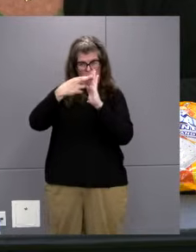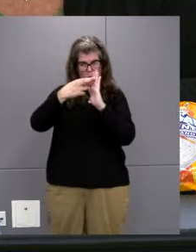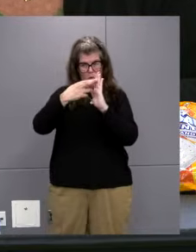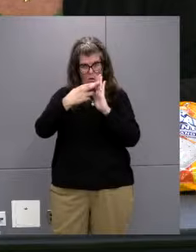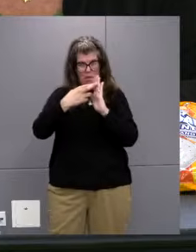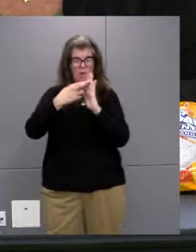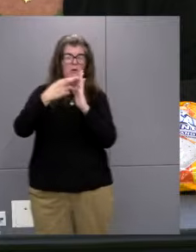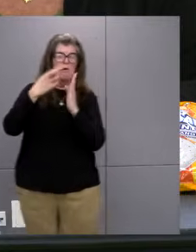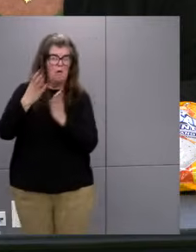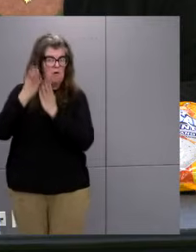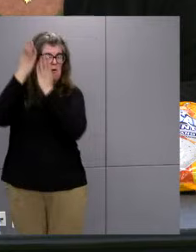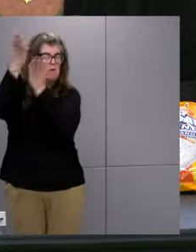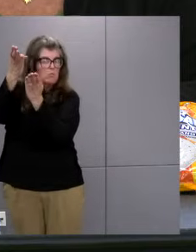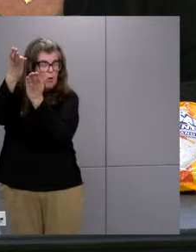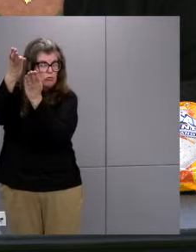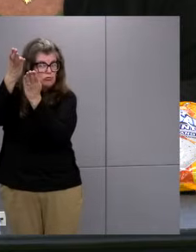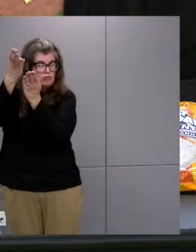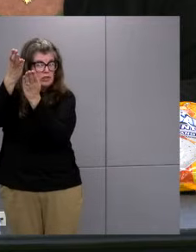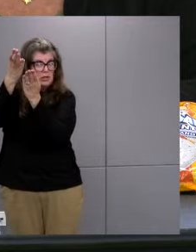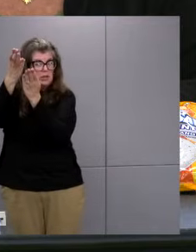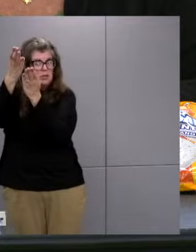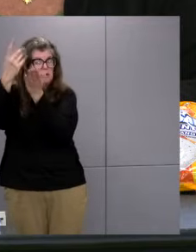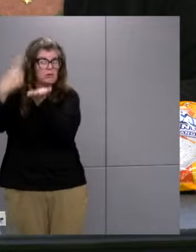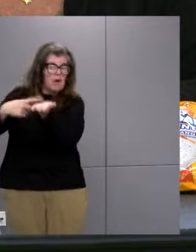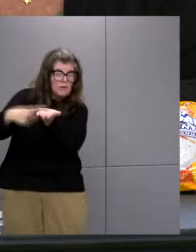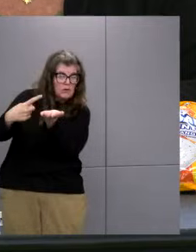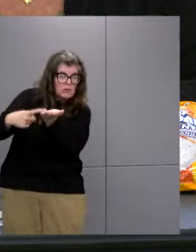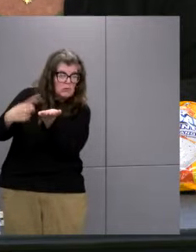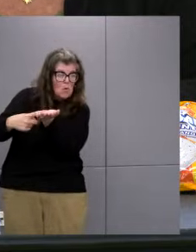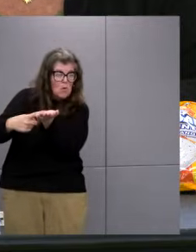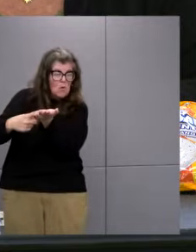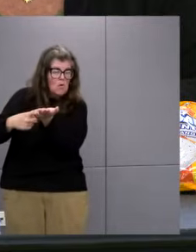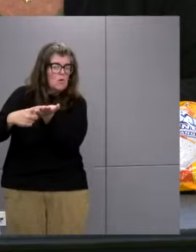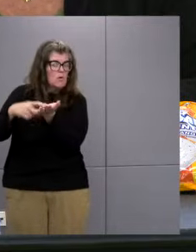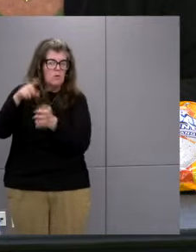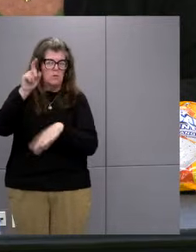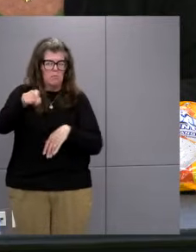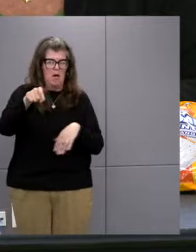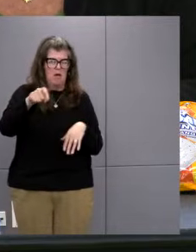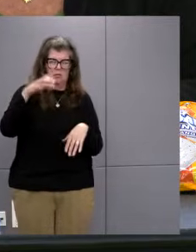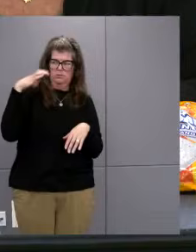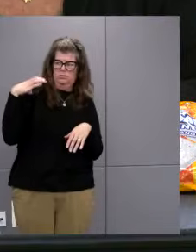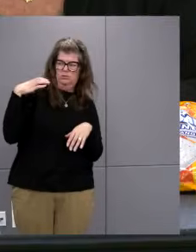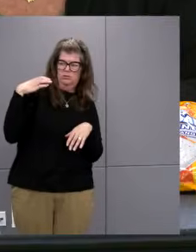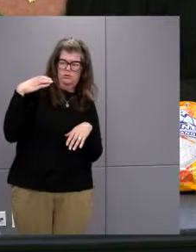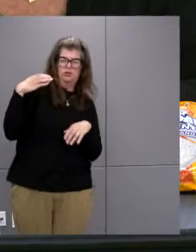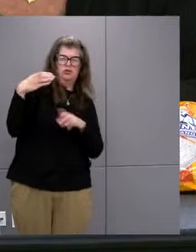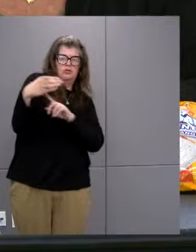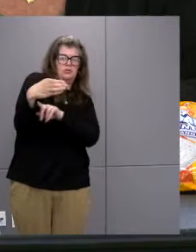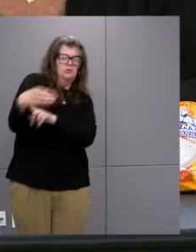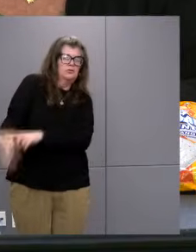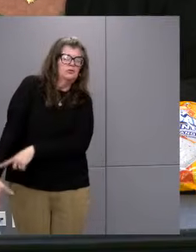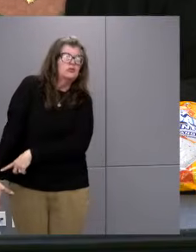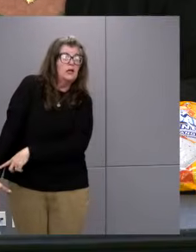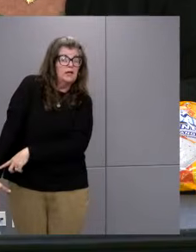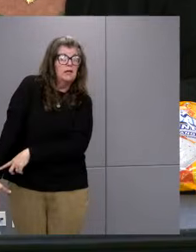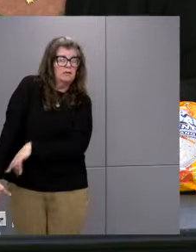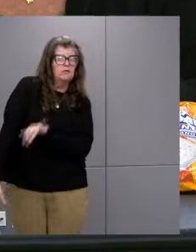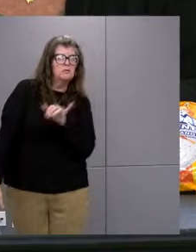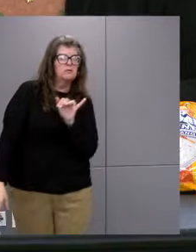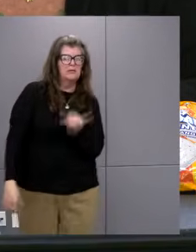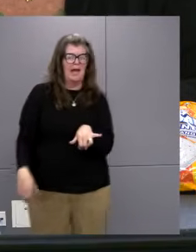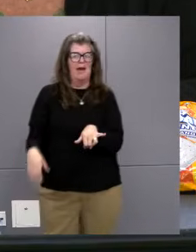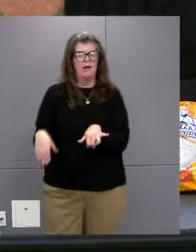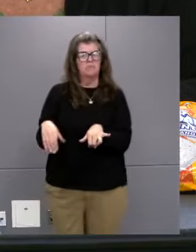his input. I do believe, and I stated this in the board meeting, that the chair should be that neutral